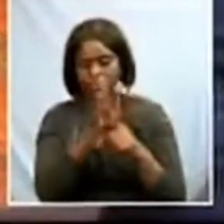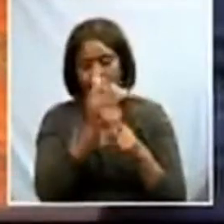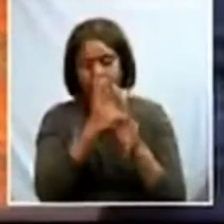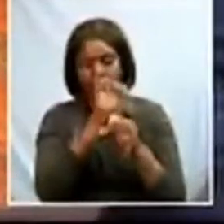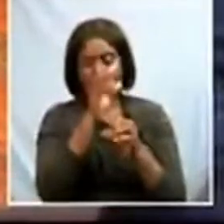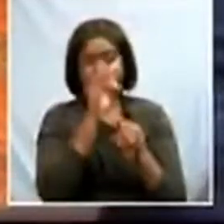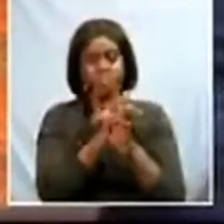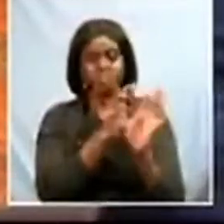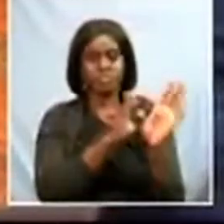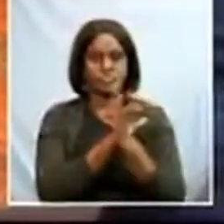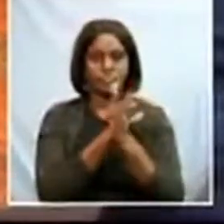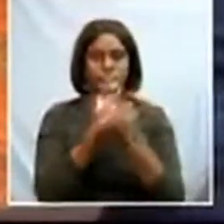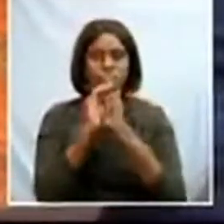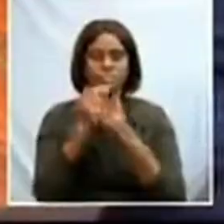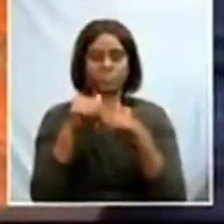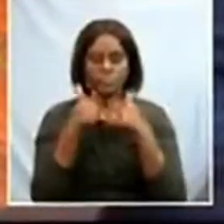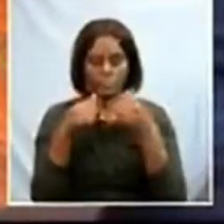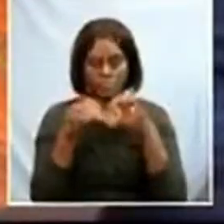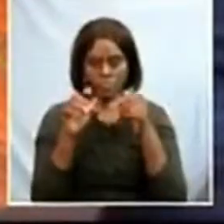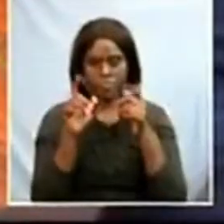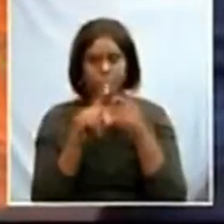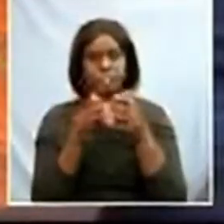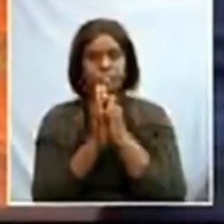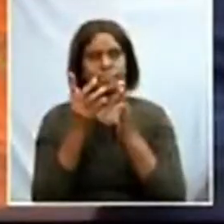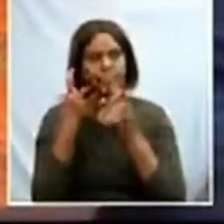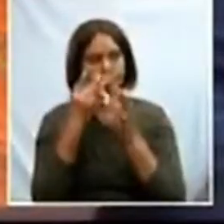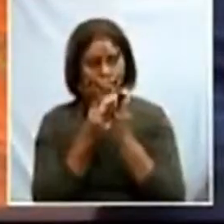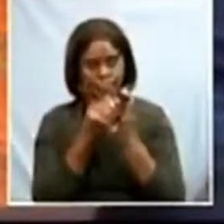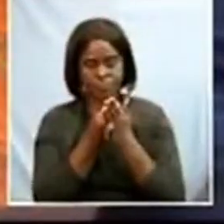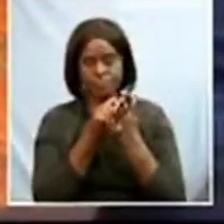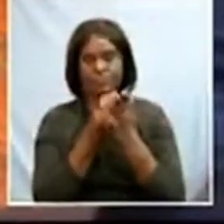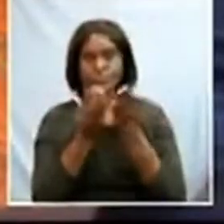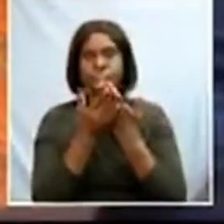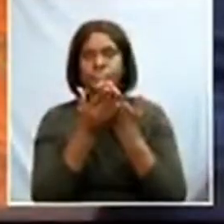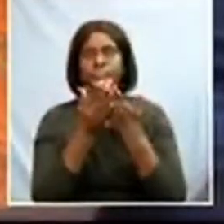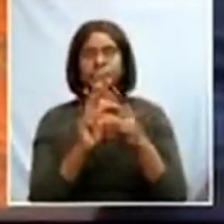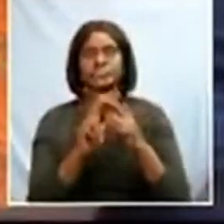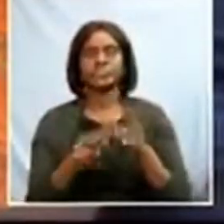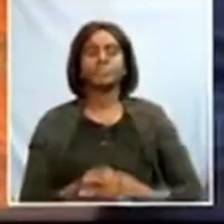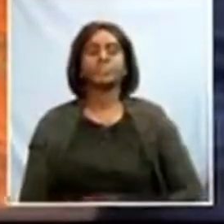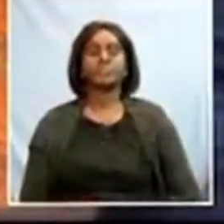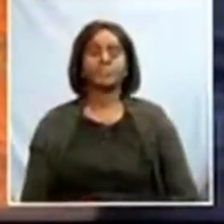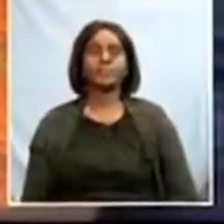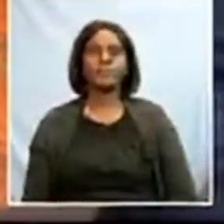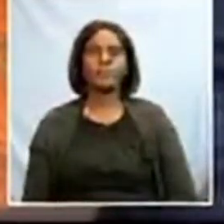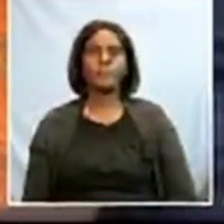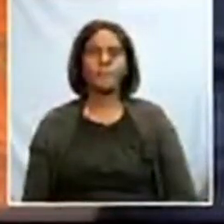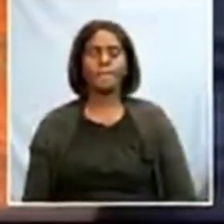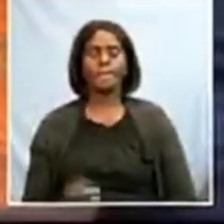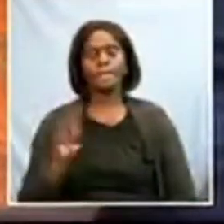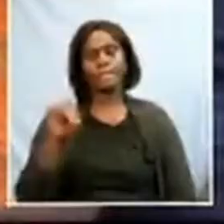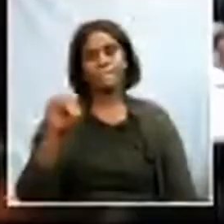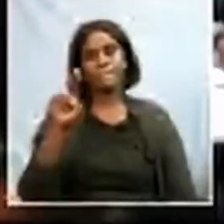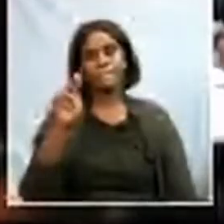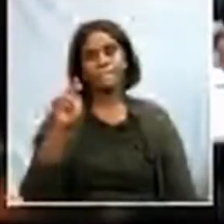to go back or we continue claiming the refund. I submit, Chair. Honorable Mtilo?